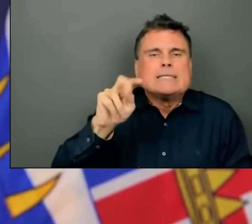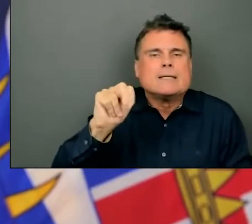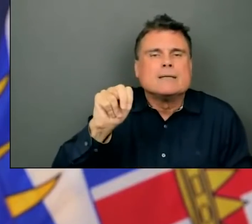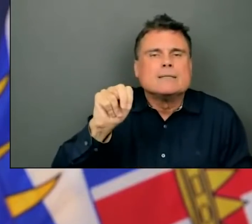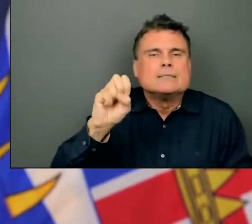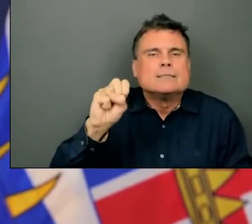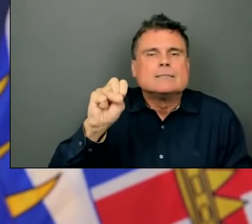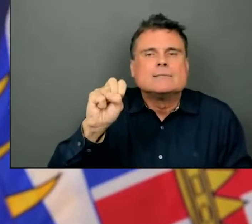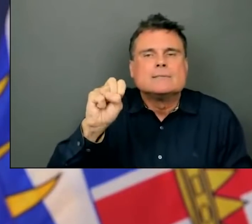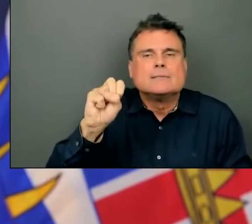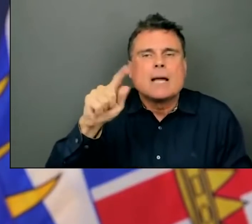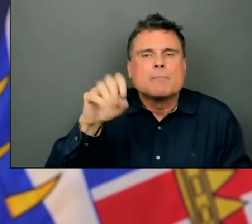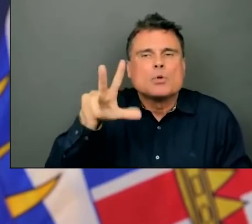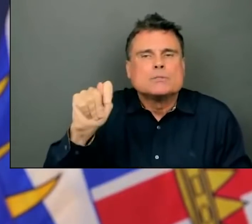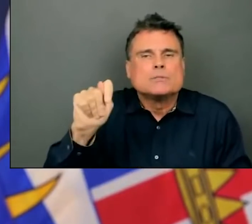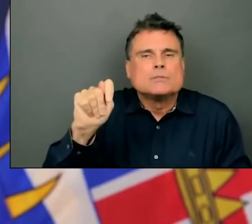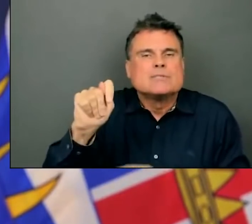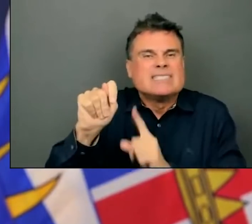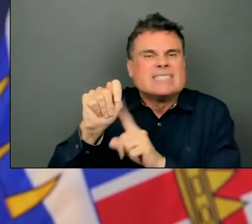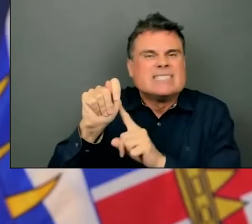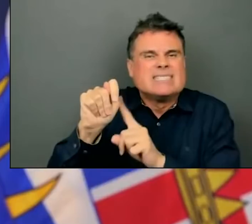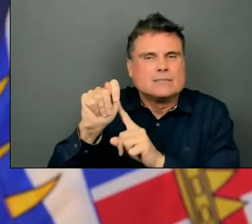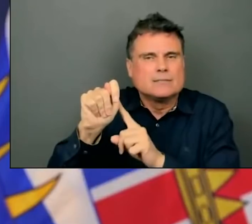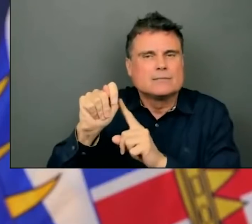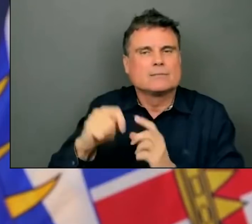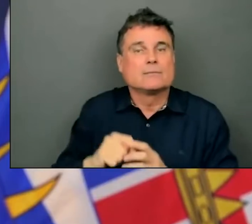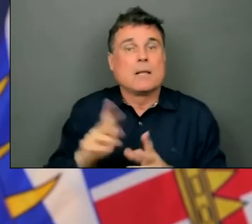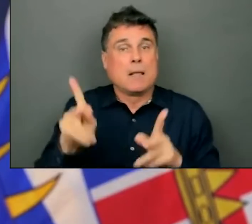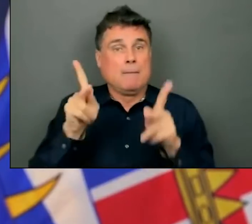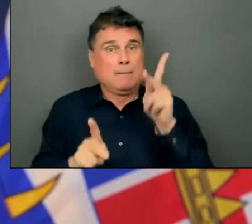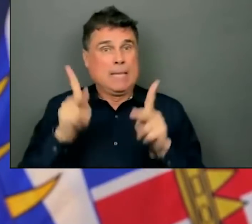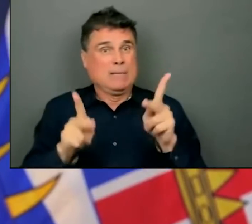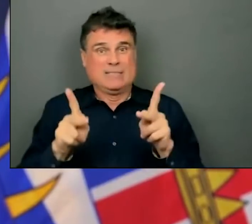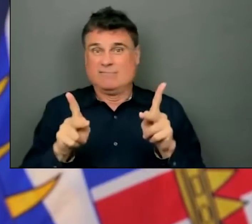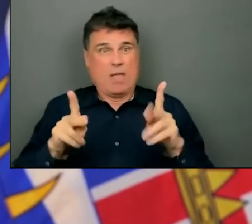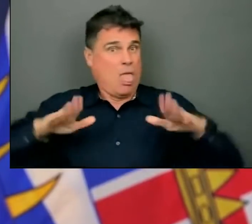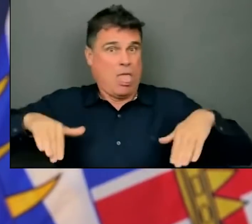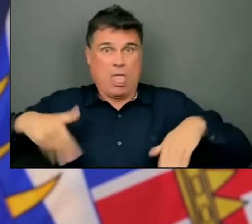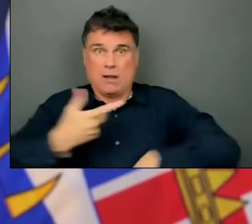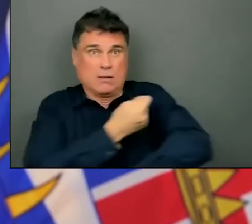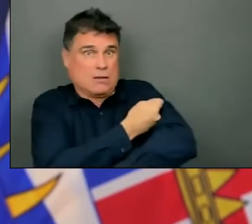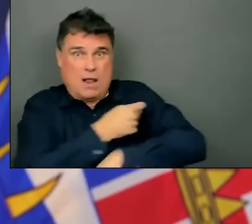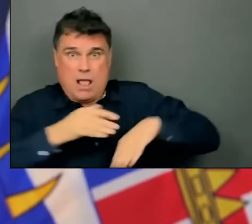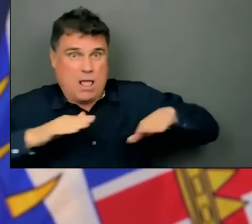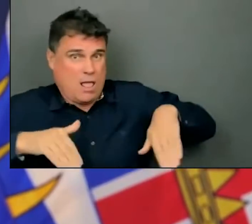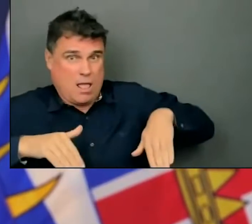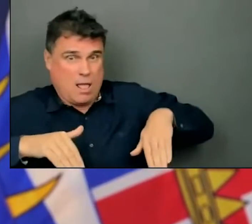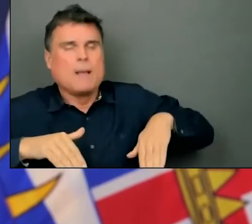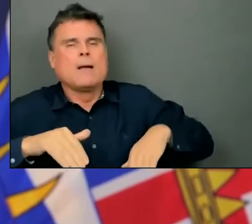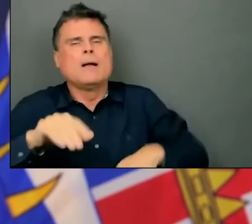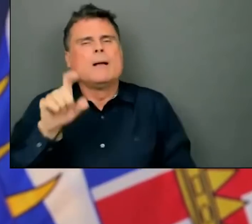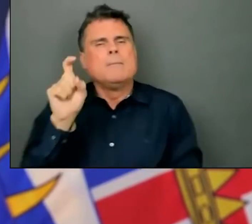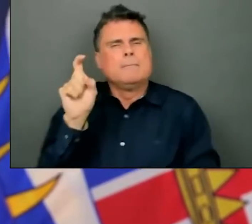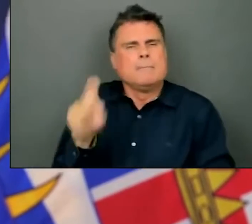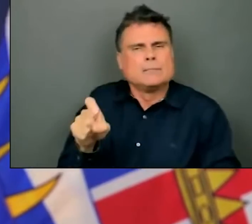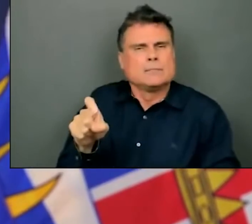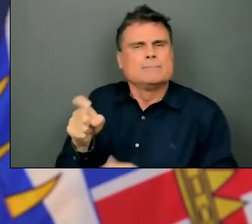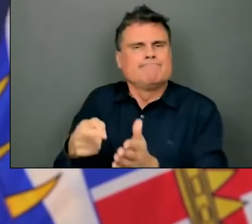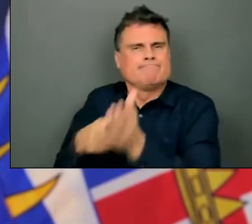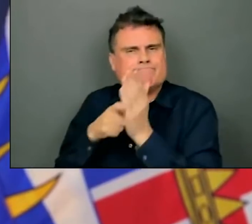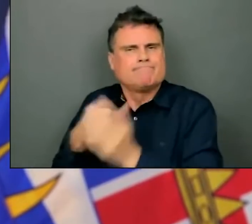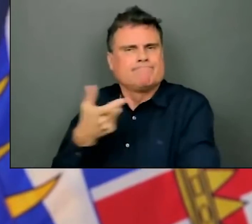option for people who require immunization who've not yet been vaccinated and need it for work, or for people who are